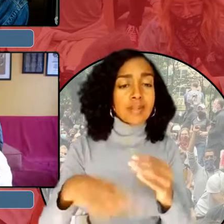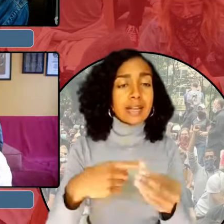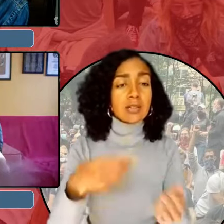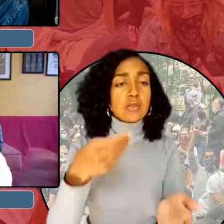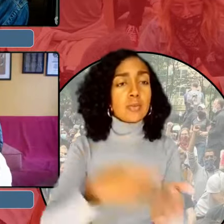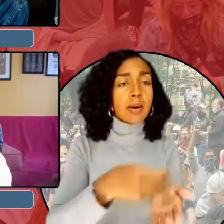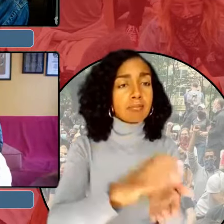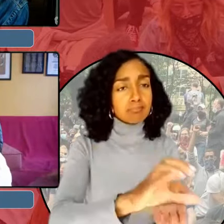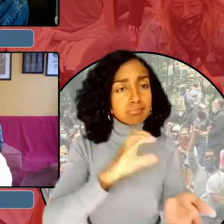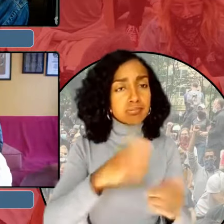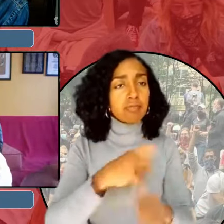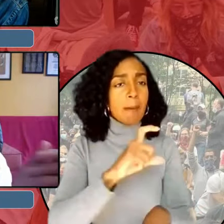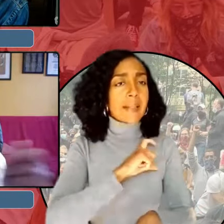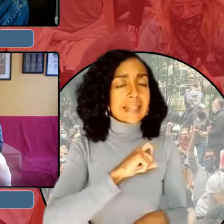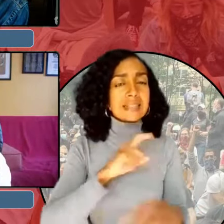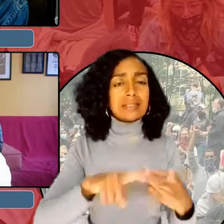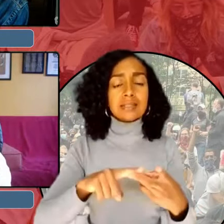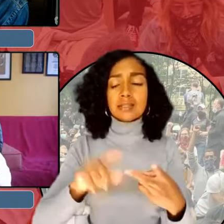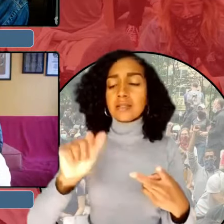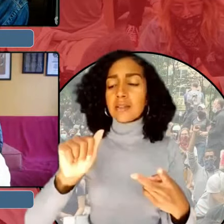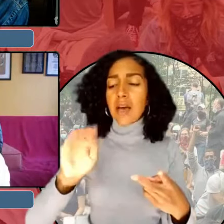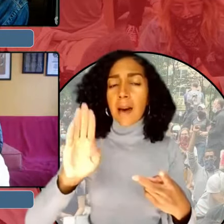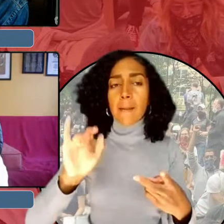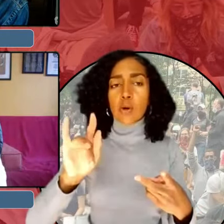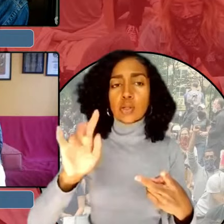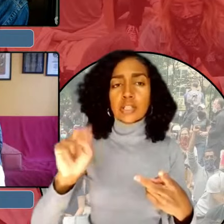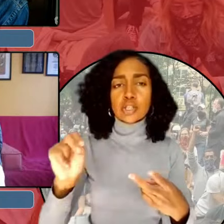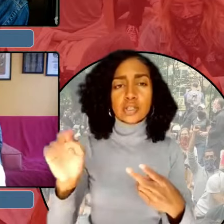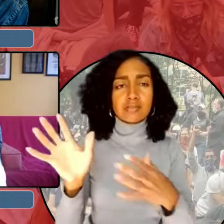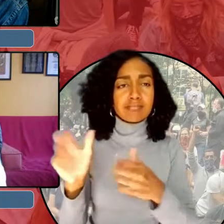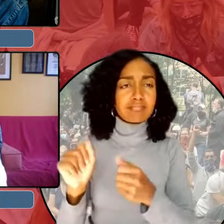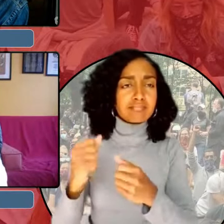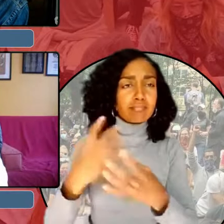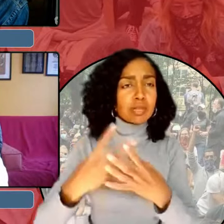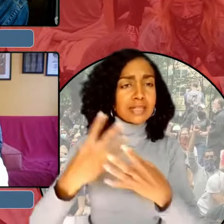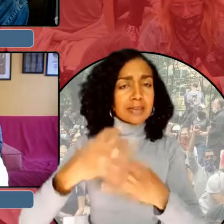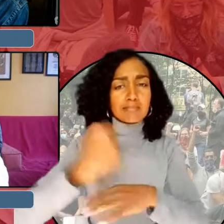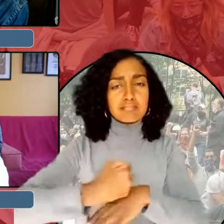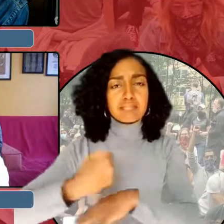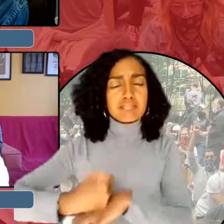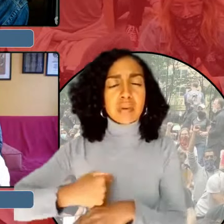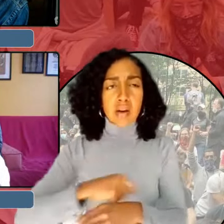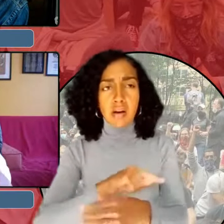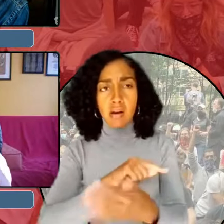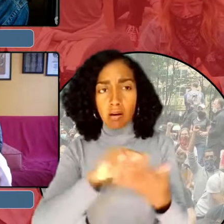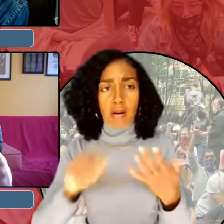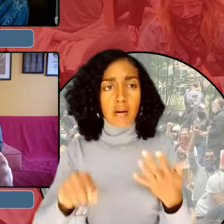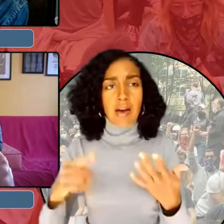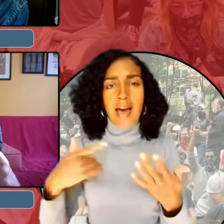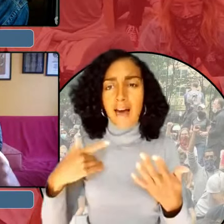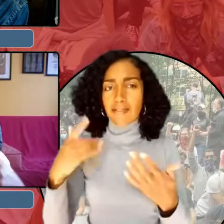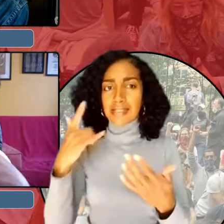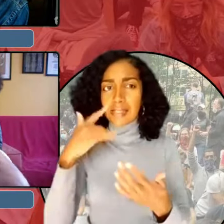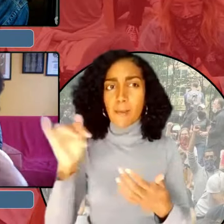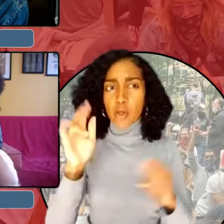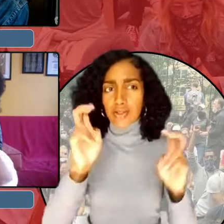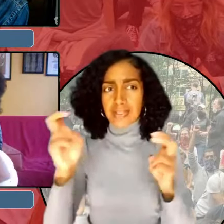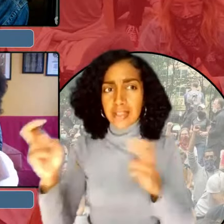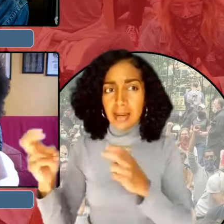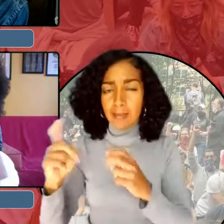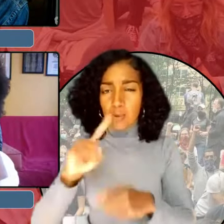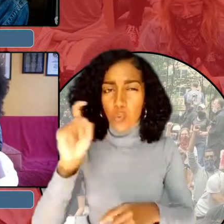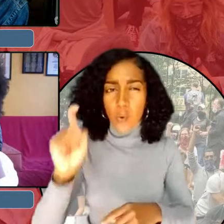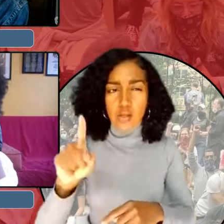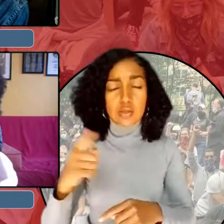that these things are inherently in opposition. And I'm wondering what y'all would say to that. Anyone can start.